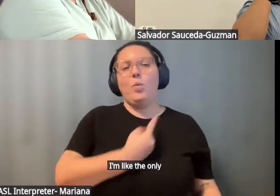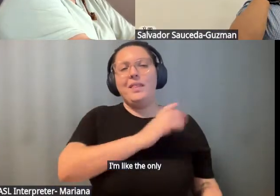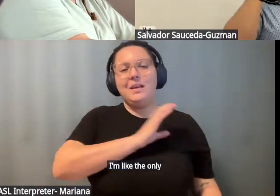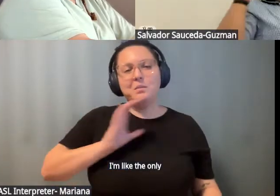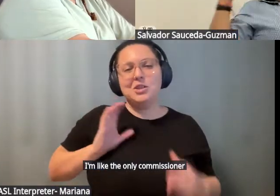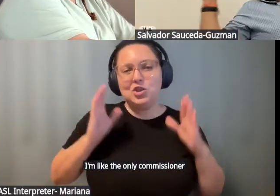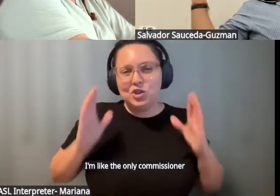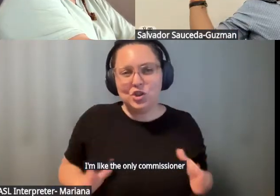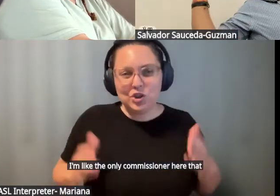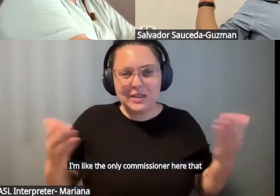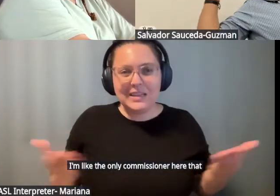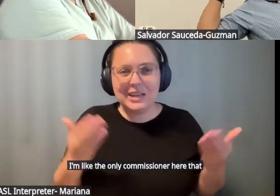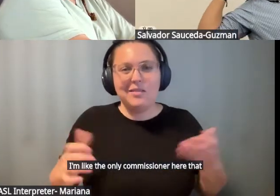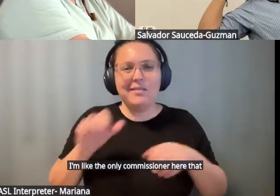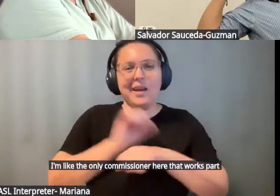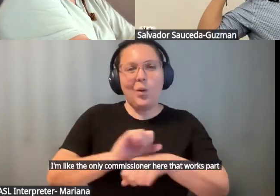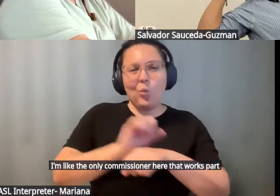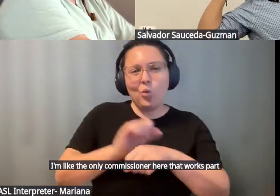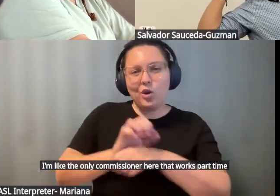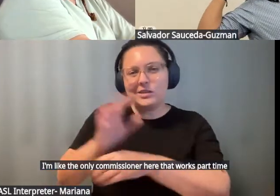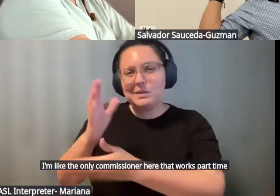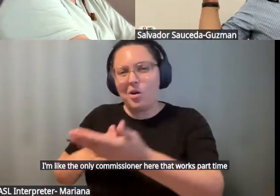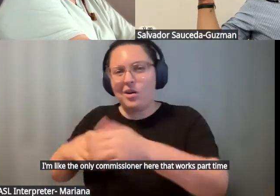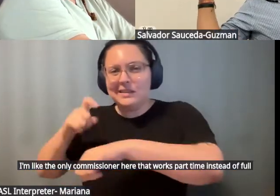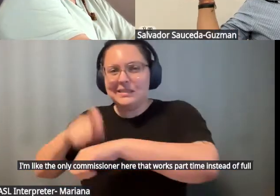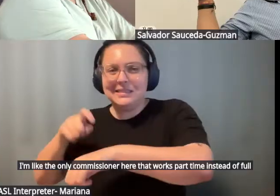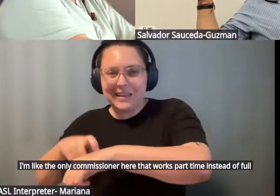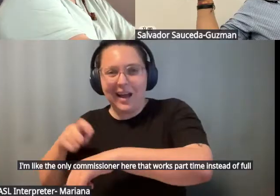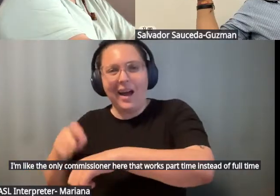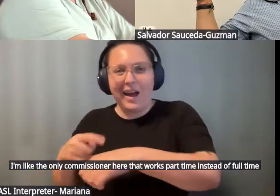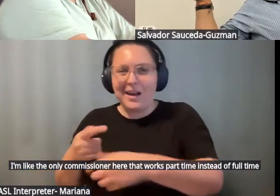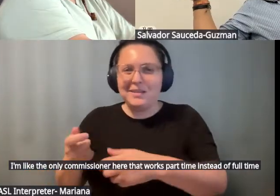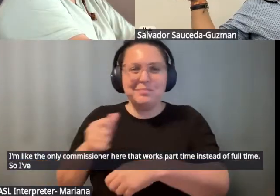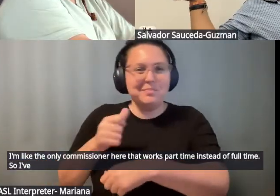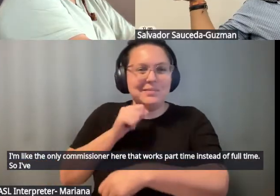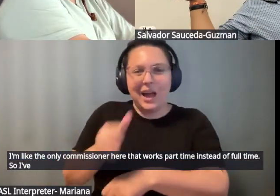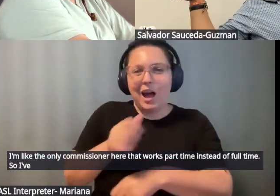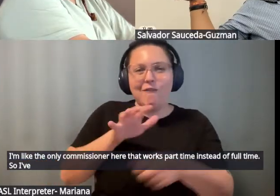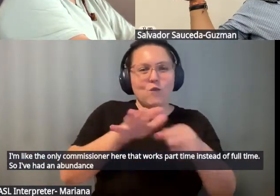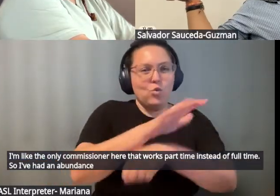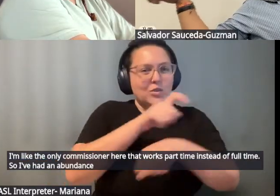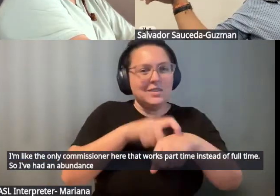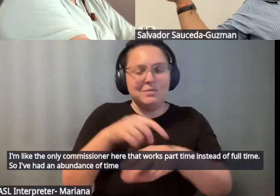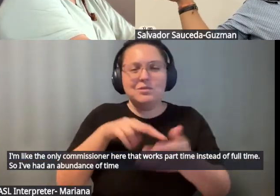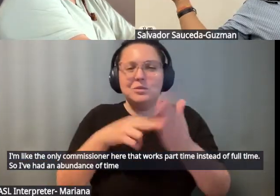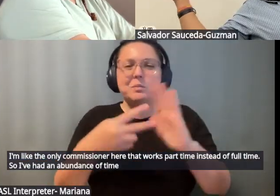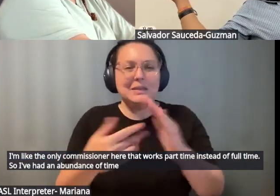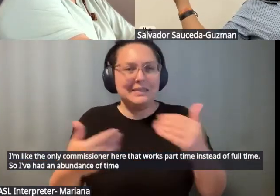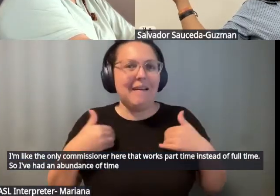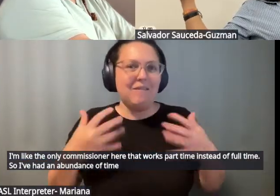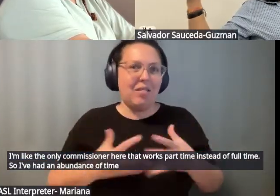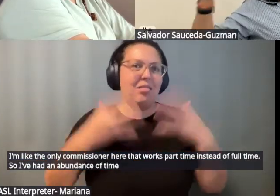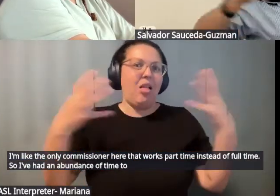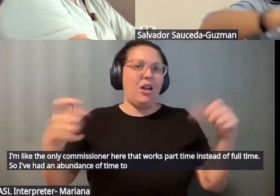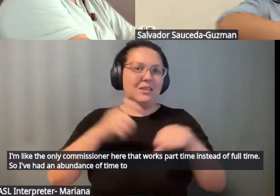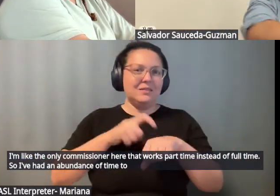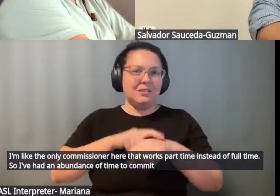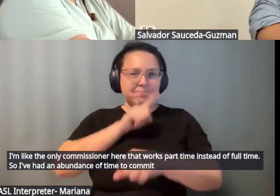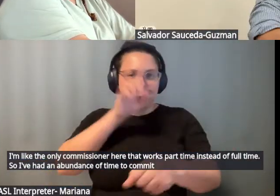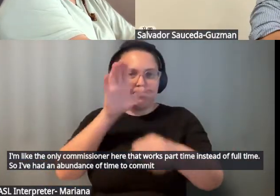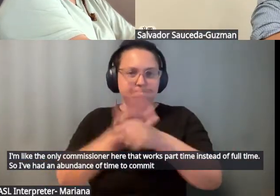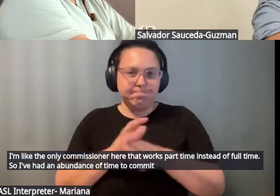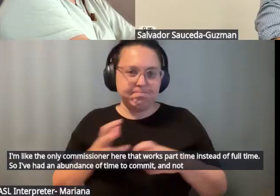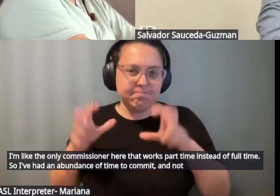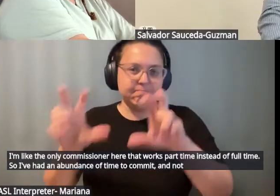that works part-time instead of full-time. So I've had an abundance of time to commit, and I